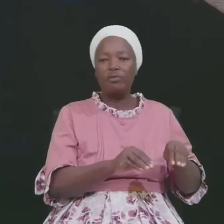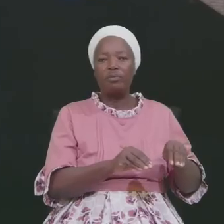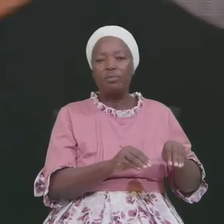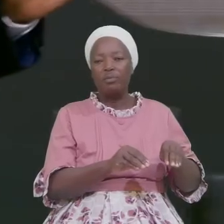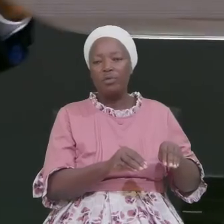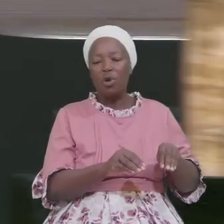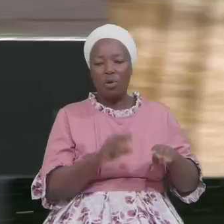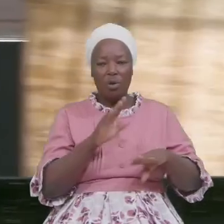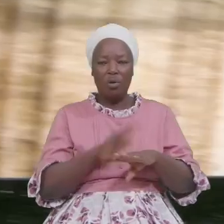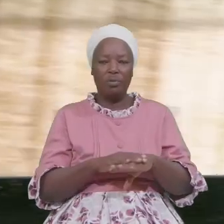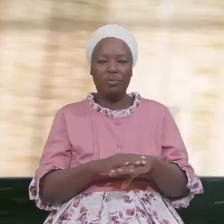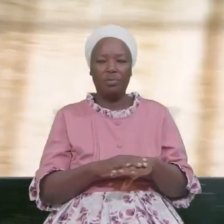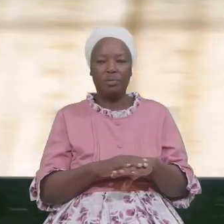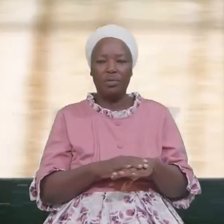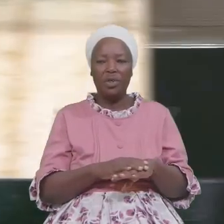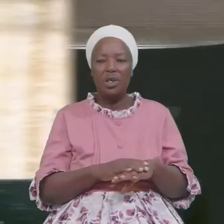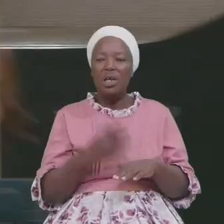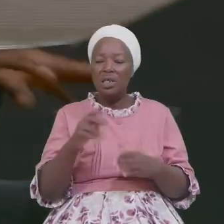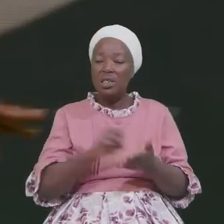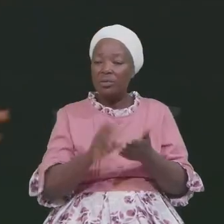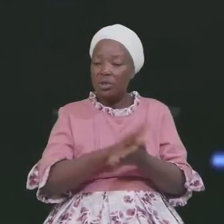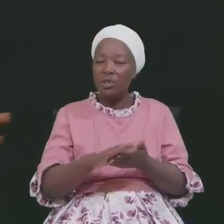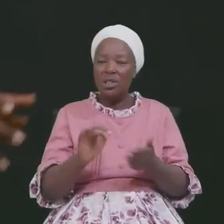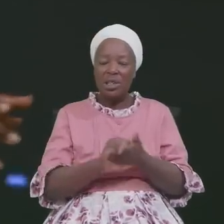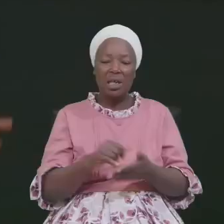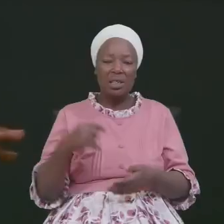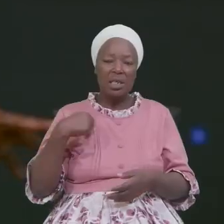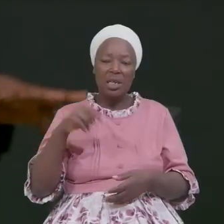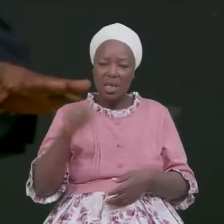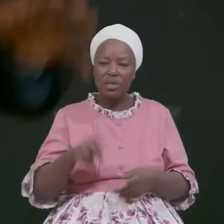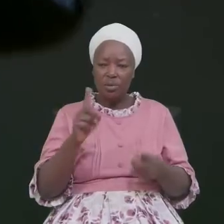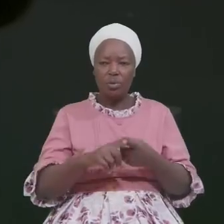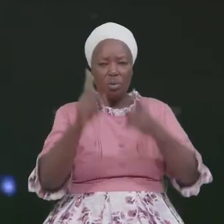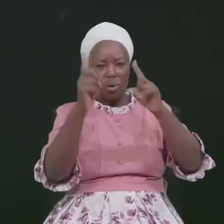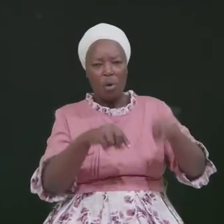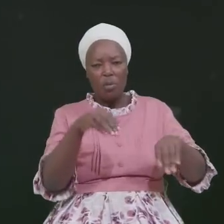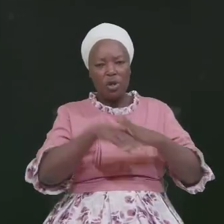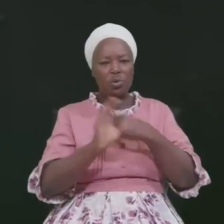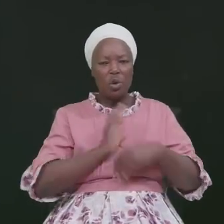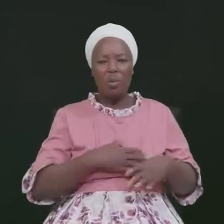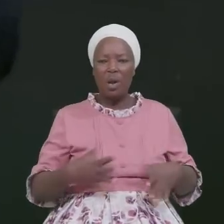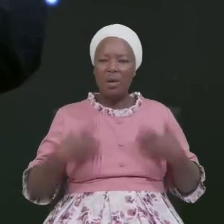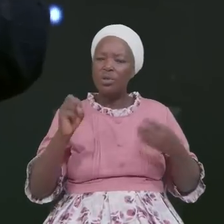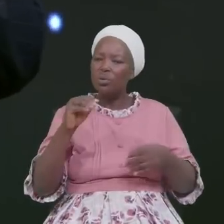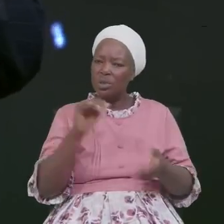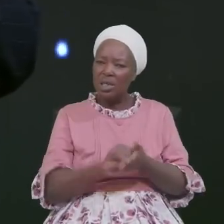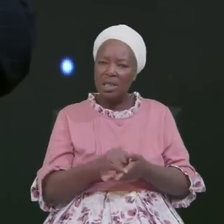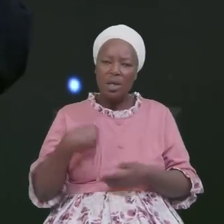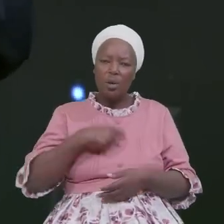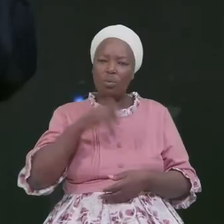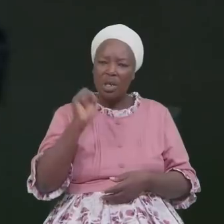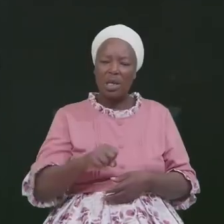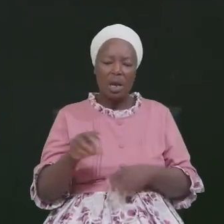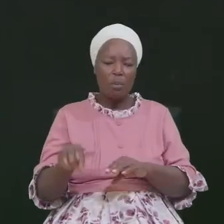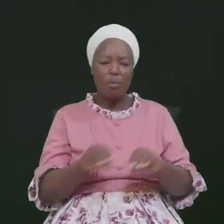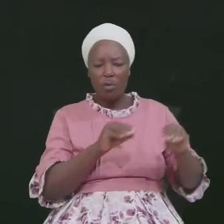The sanctification that needs to come into our lives so that we can move further.